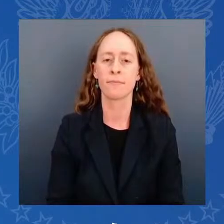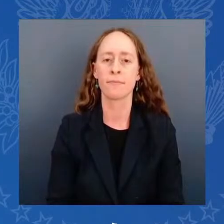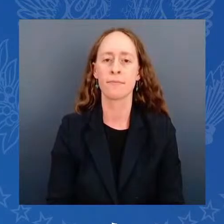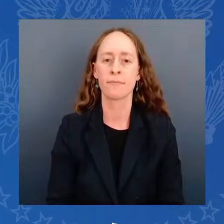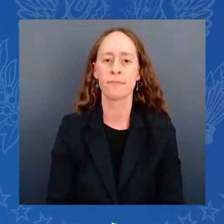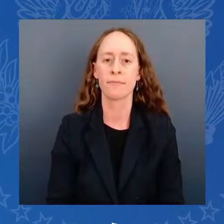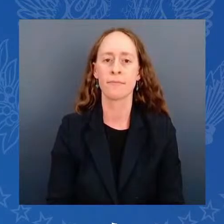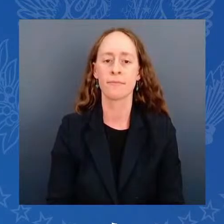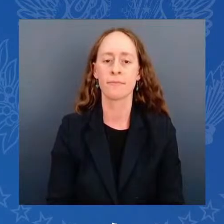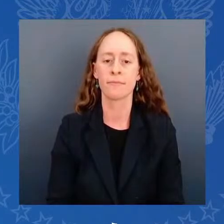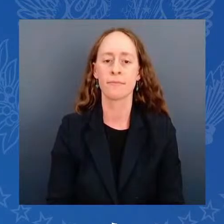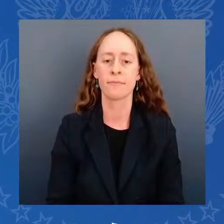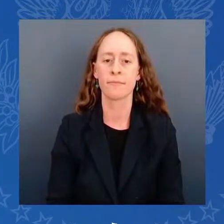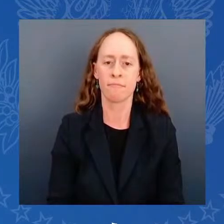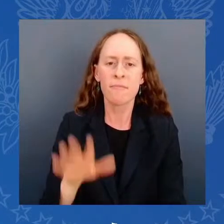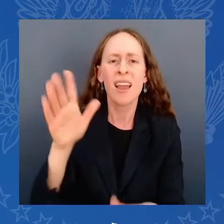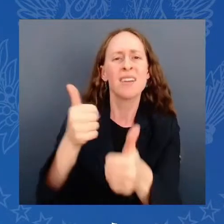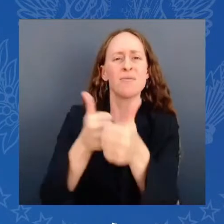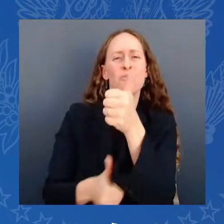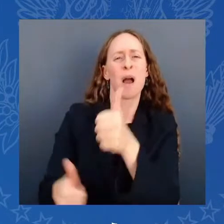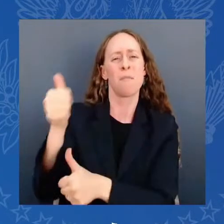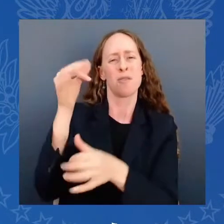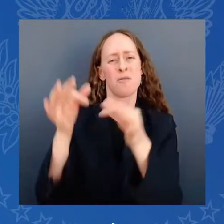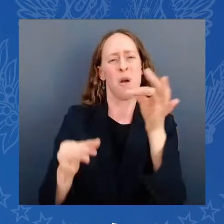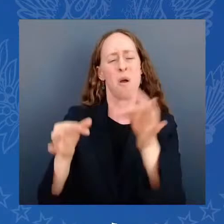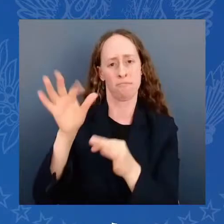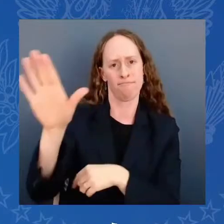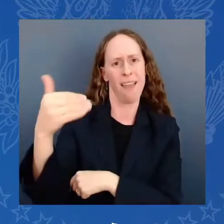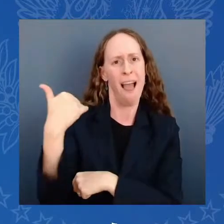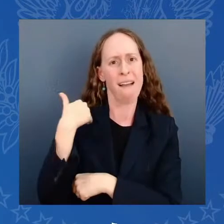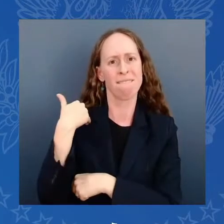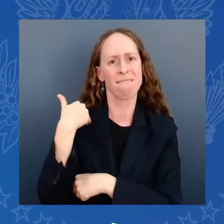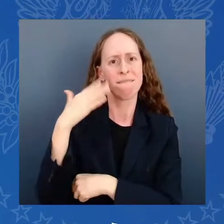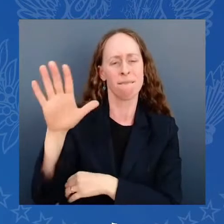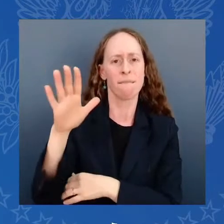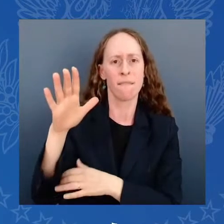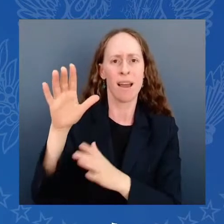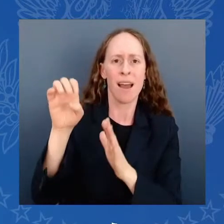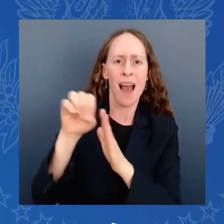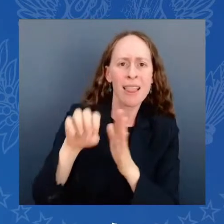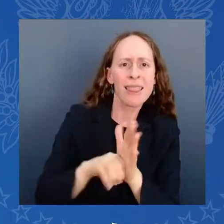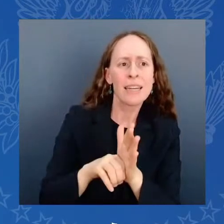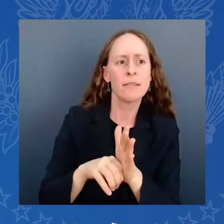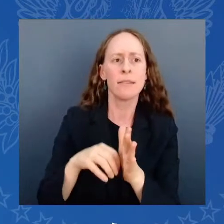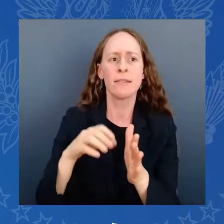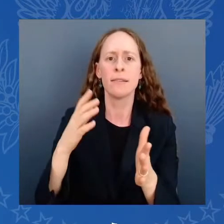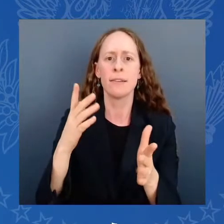Supreme Court's current ethics code is weak and even more frightening, voluntary.